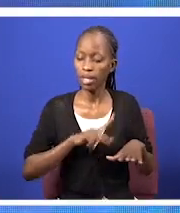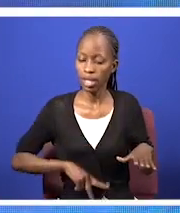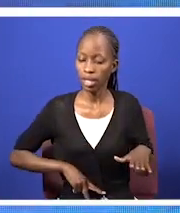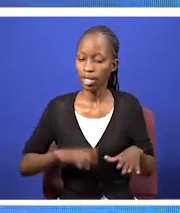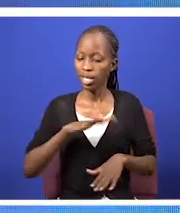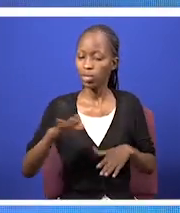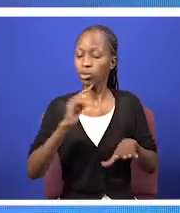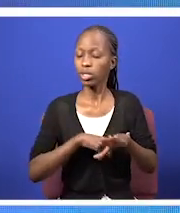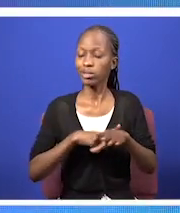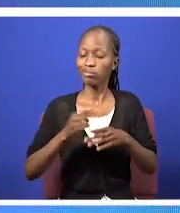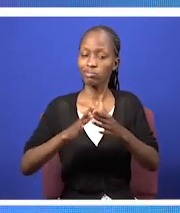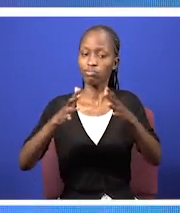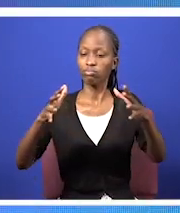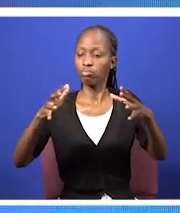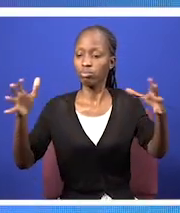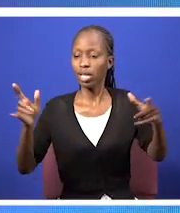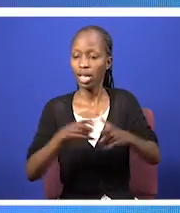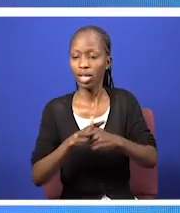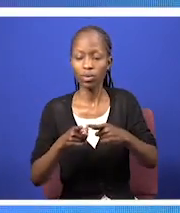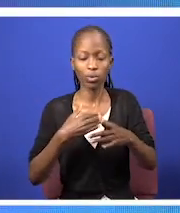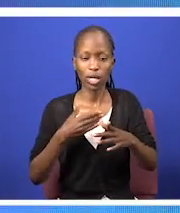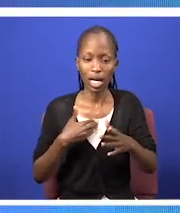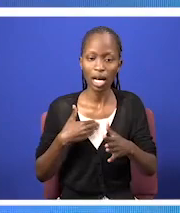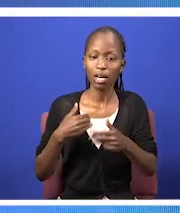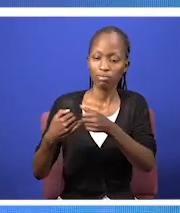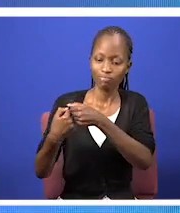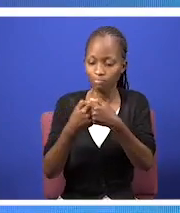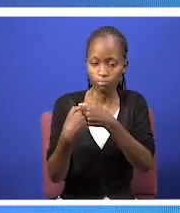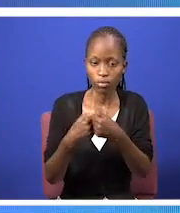spread, of course, met opposition and had to work hard